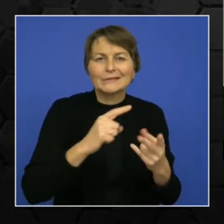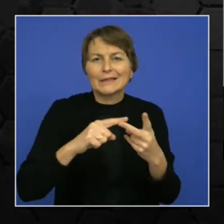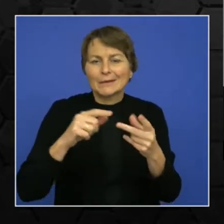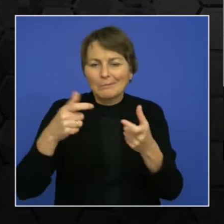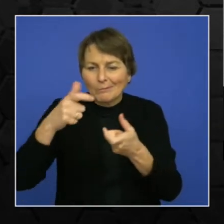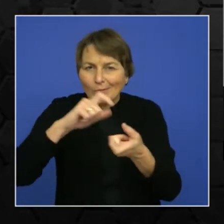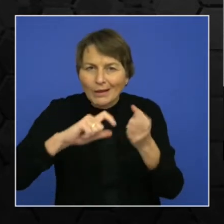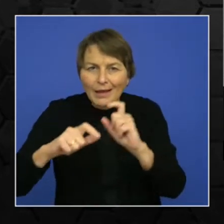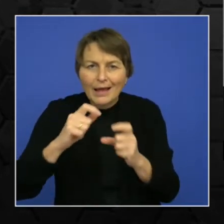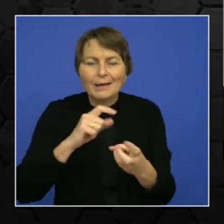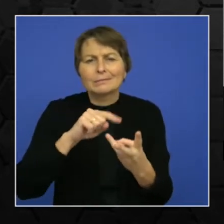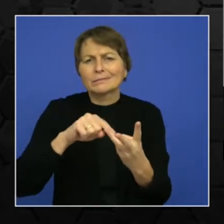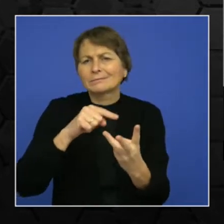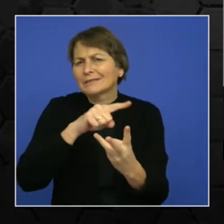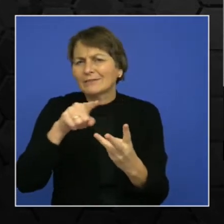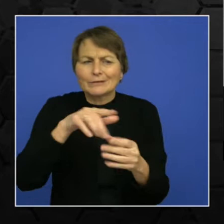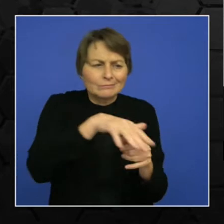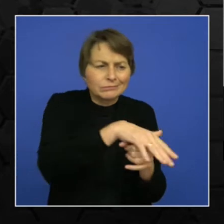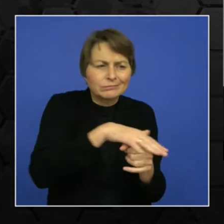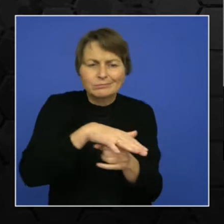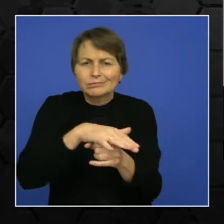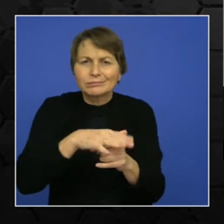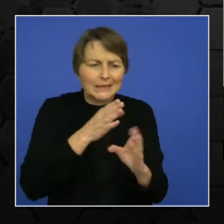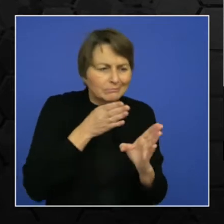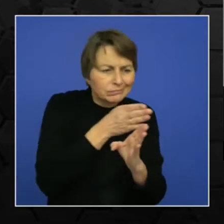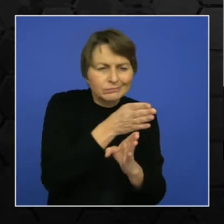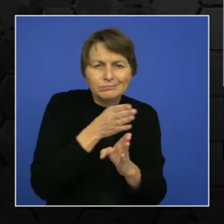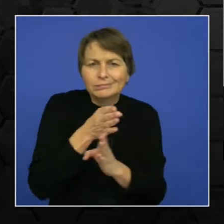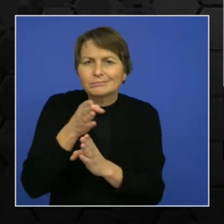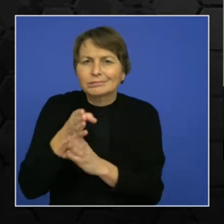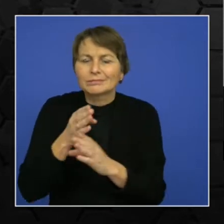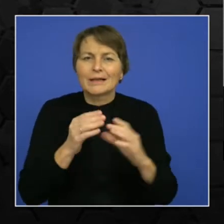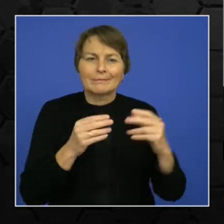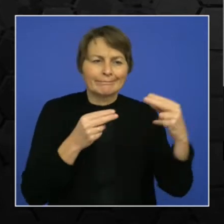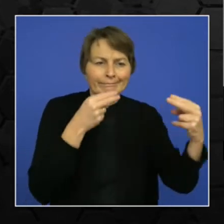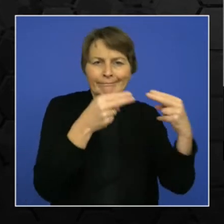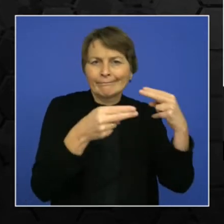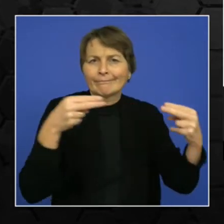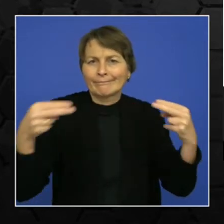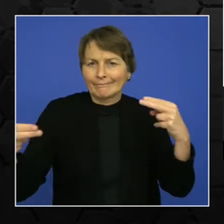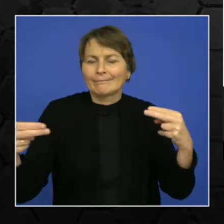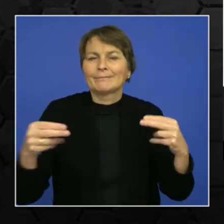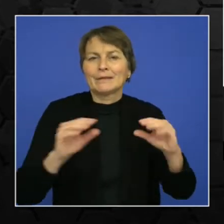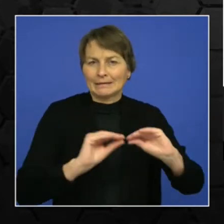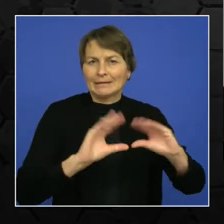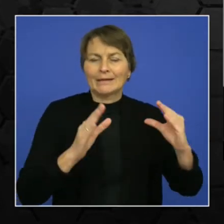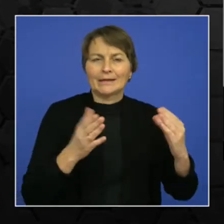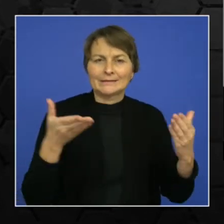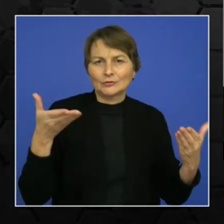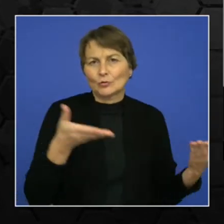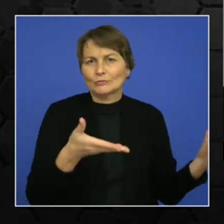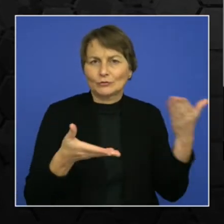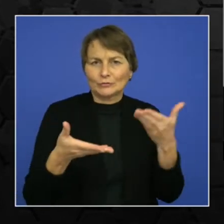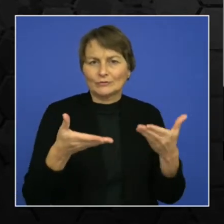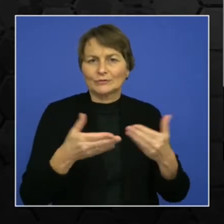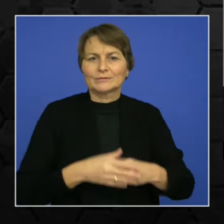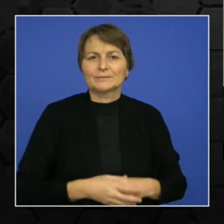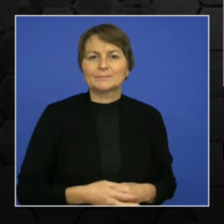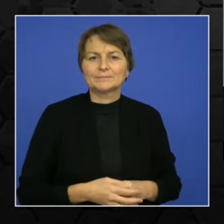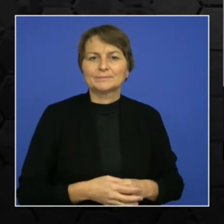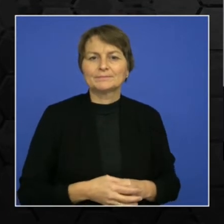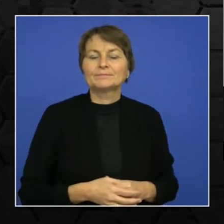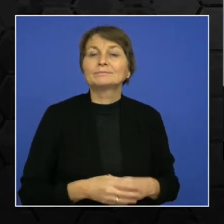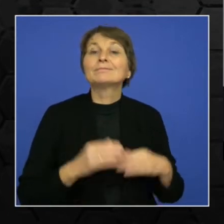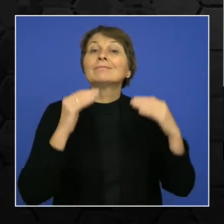let's say OPD. And with that, I'll just give it OK. And now I'll just connect it here. Services. Now this is a switch. Next thing is a